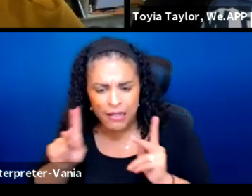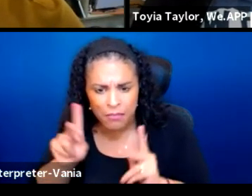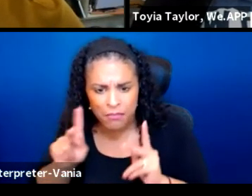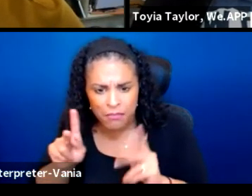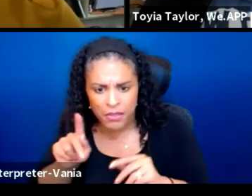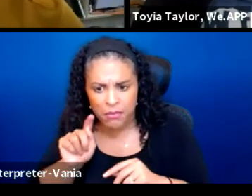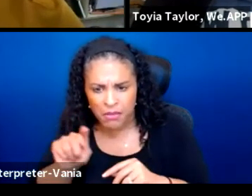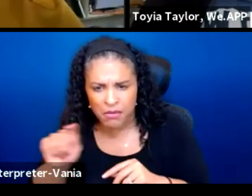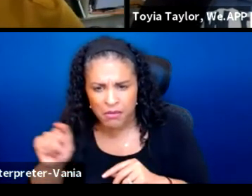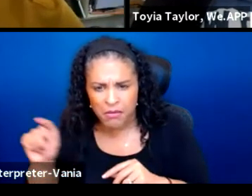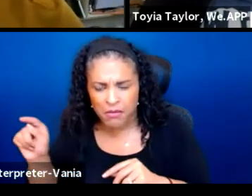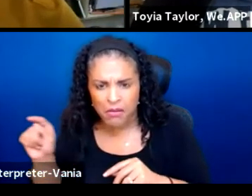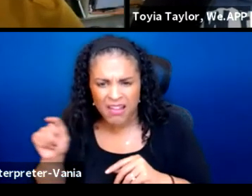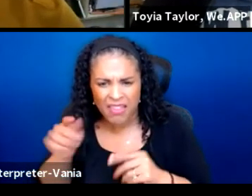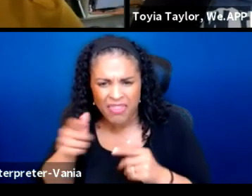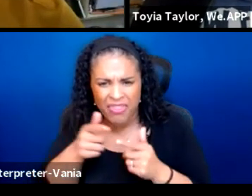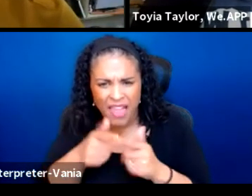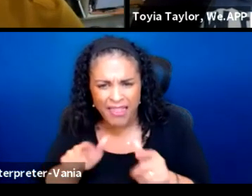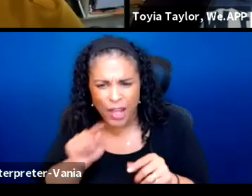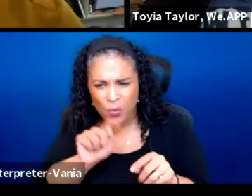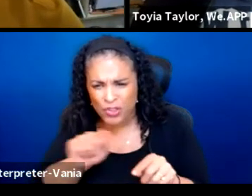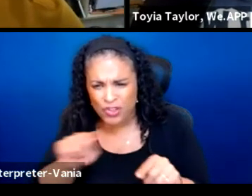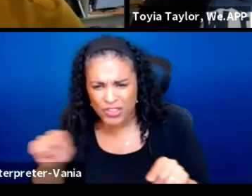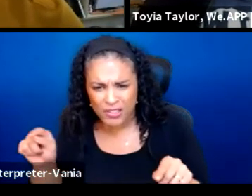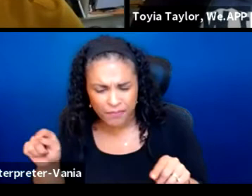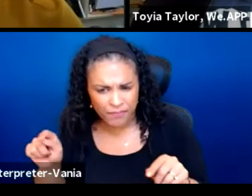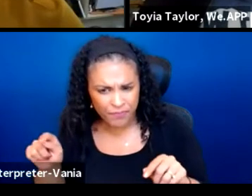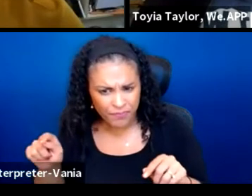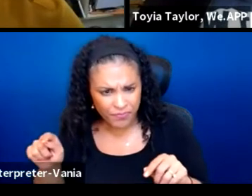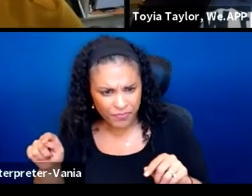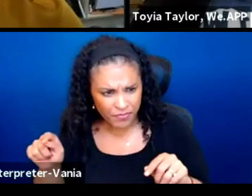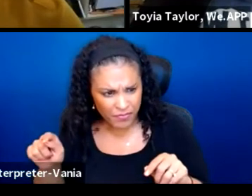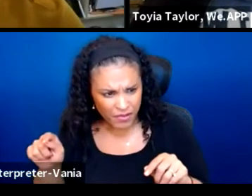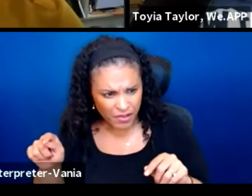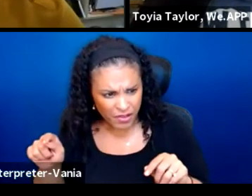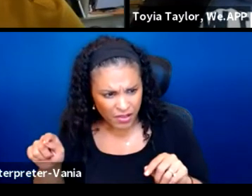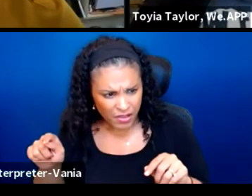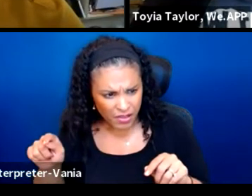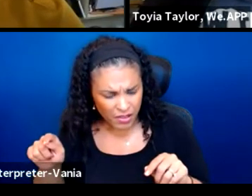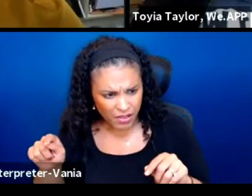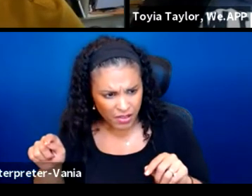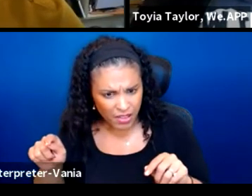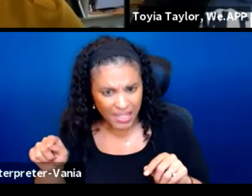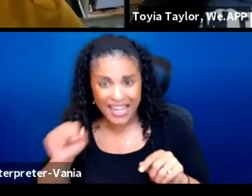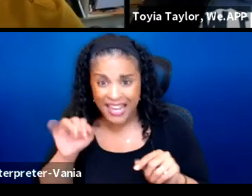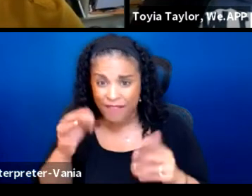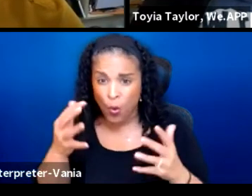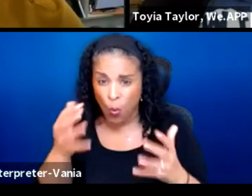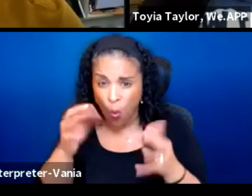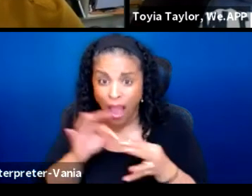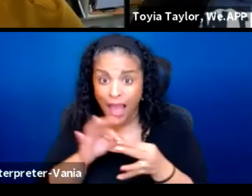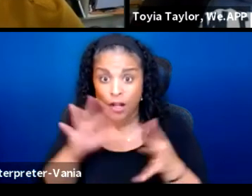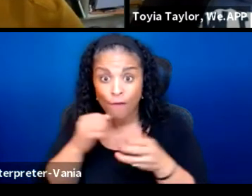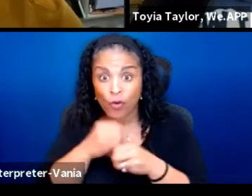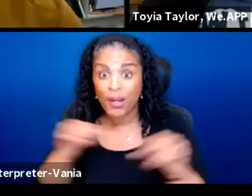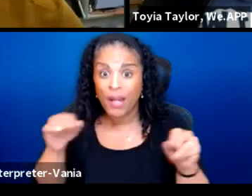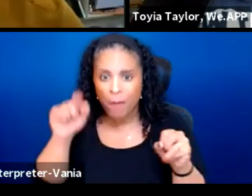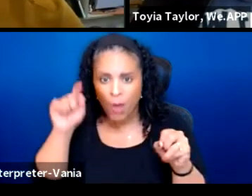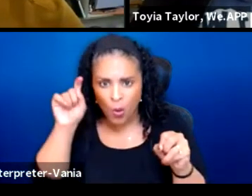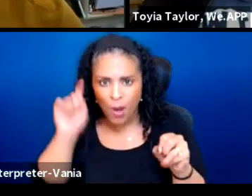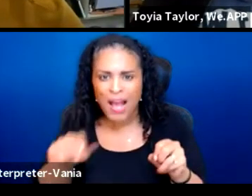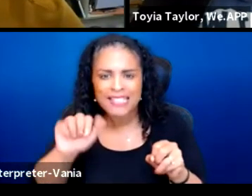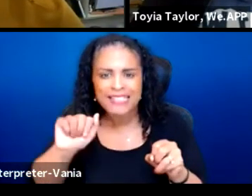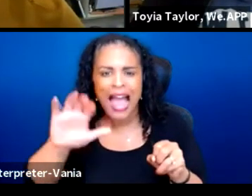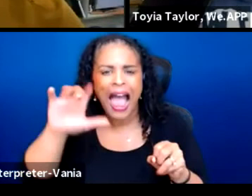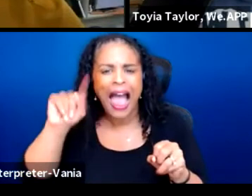their languages and that. But if we want freedom, we have to act free.